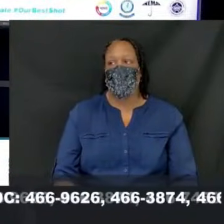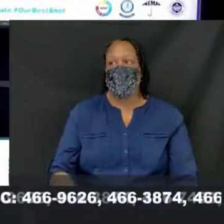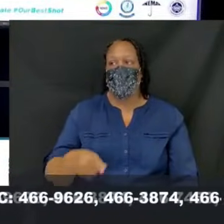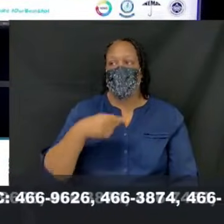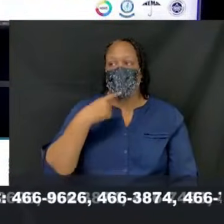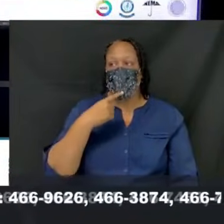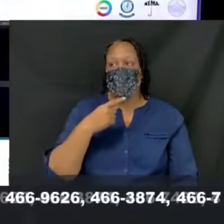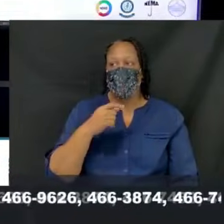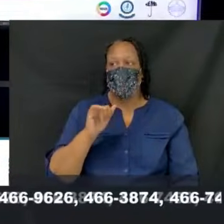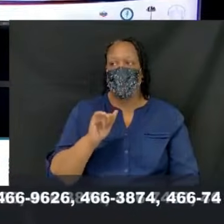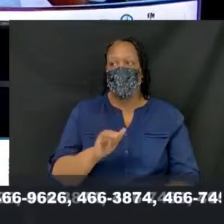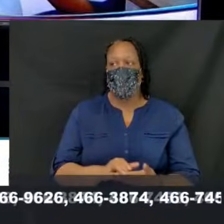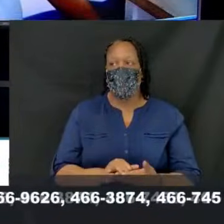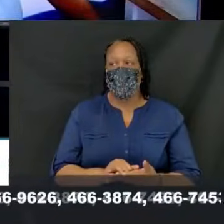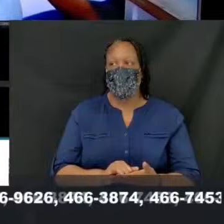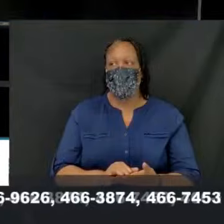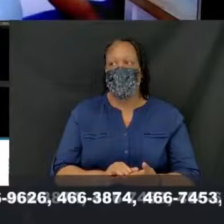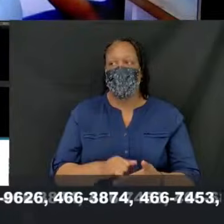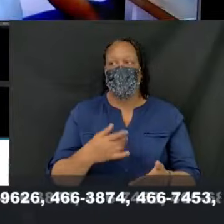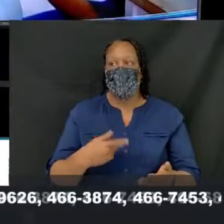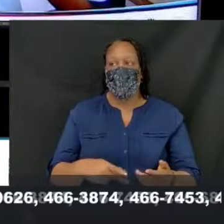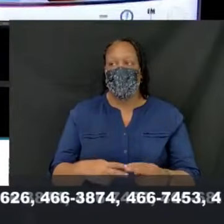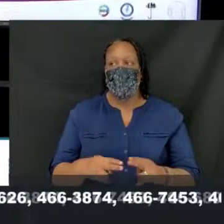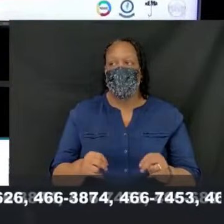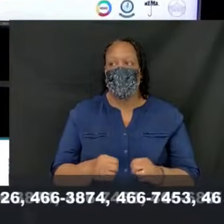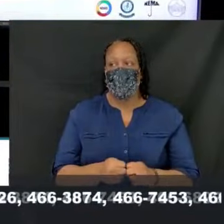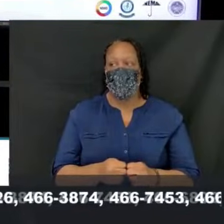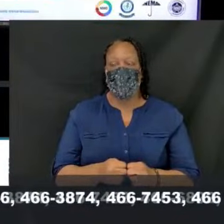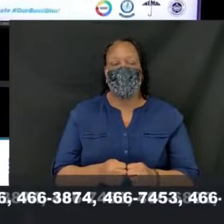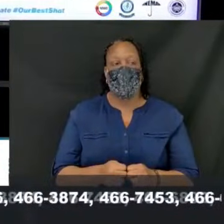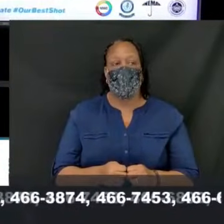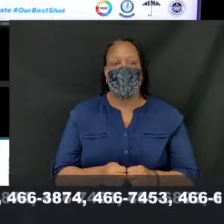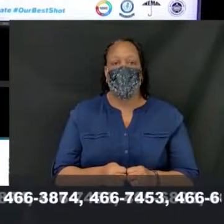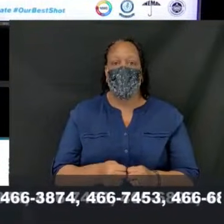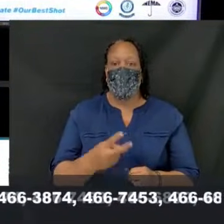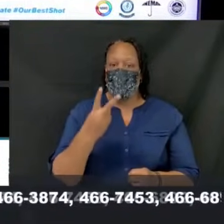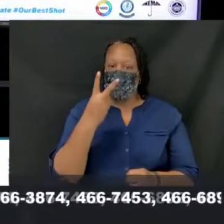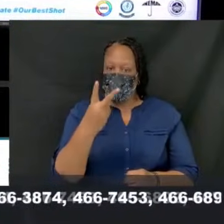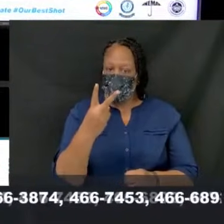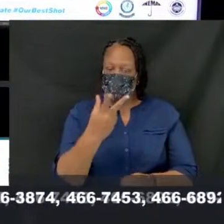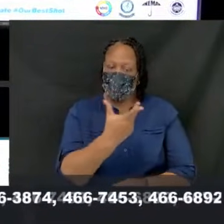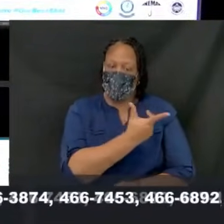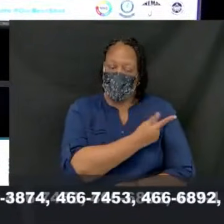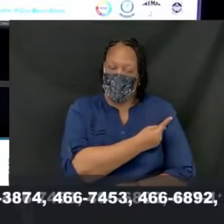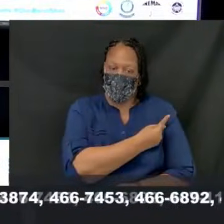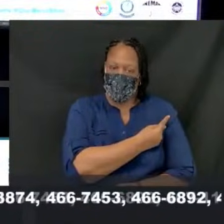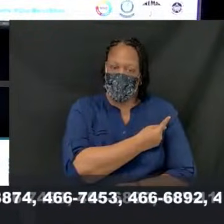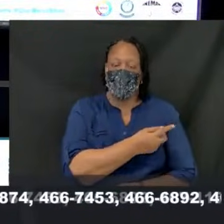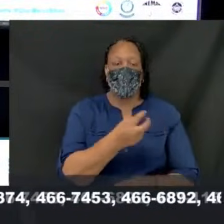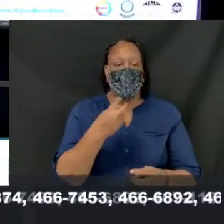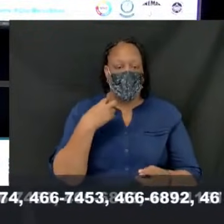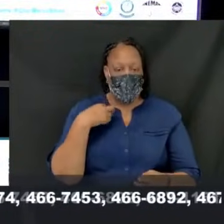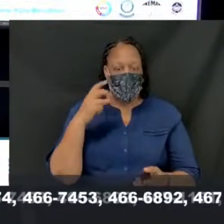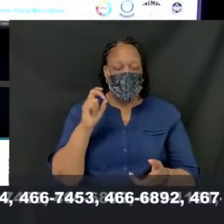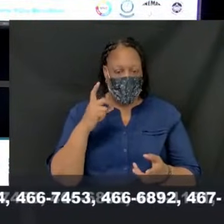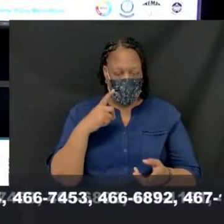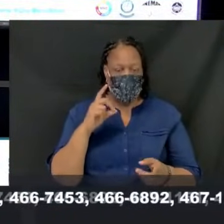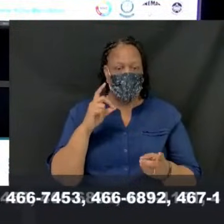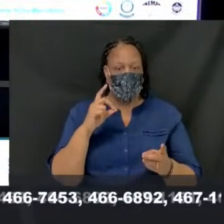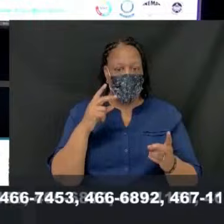is administering 2 vaccines that are UK approved, and that the UK scientists are